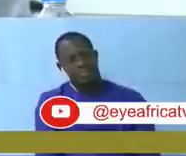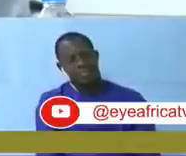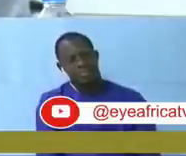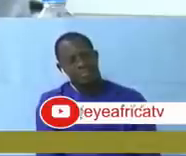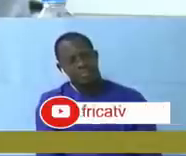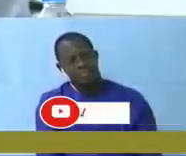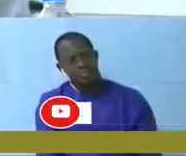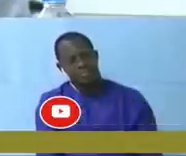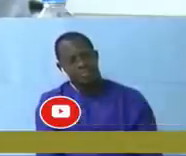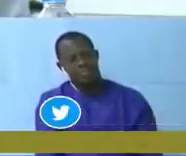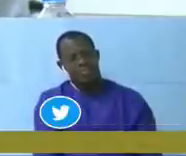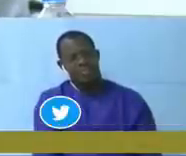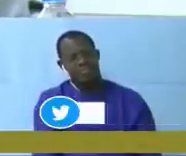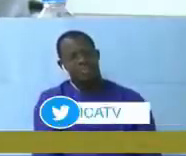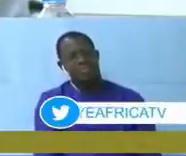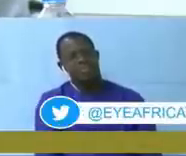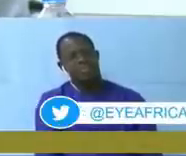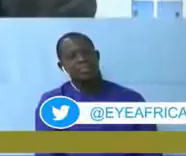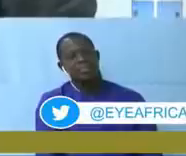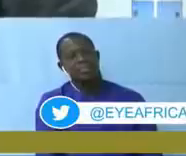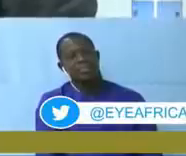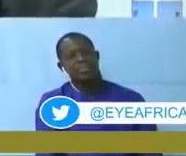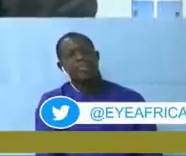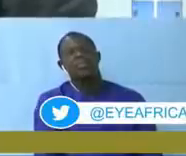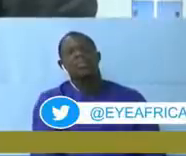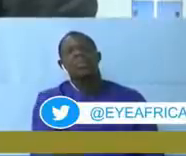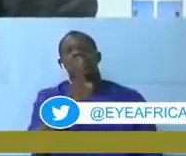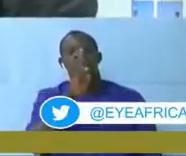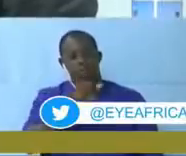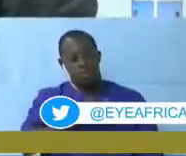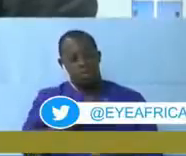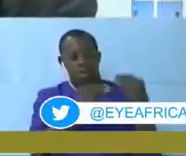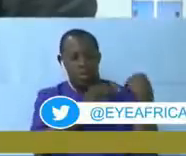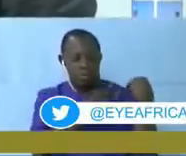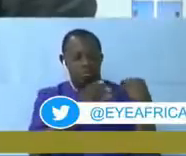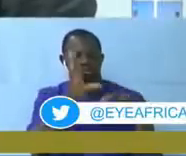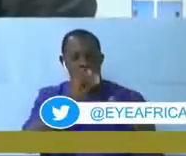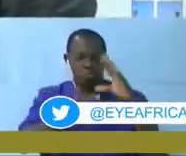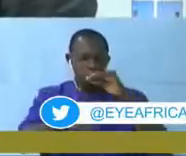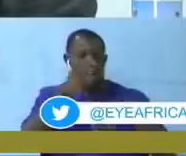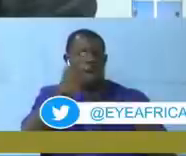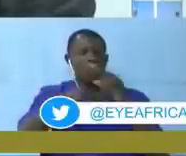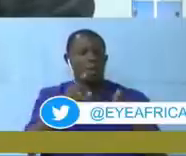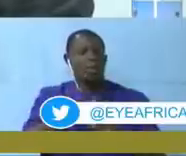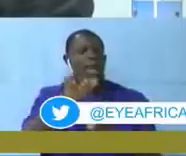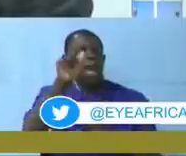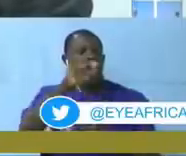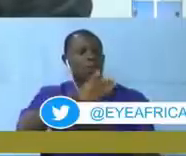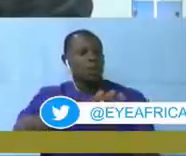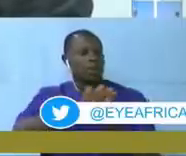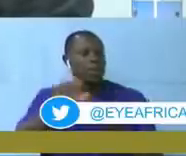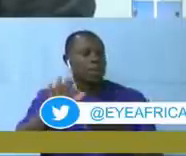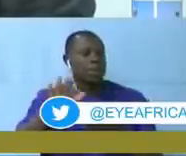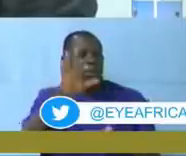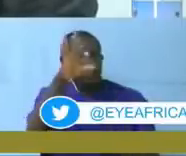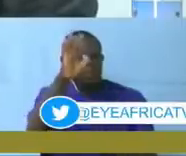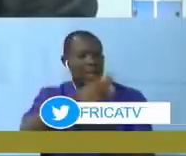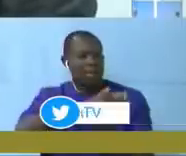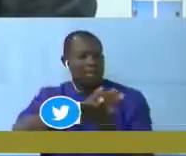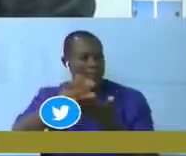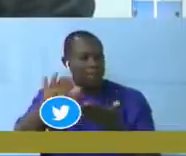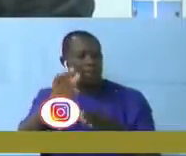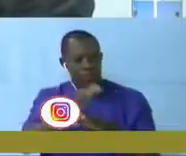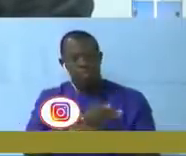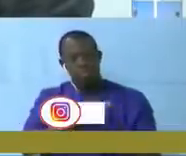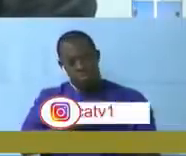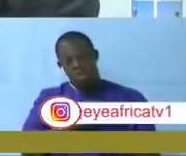ñeneen, whose mantra was accountability, transparency, probity and accountability. Nga xamne